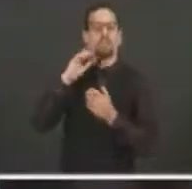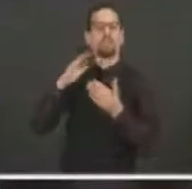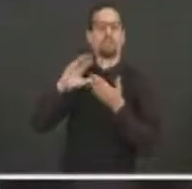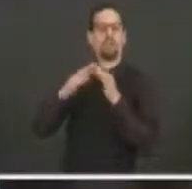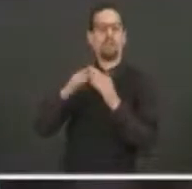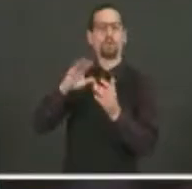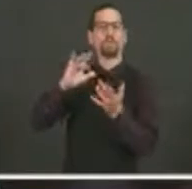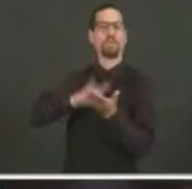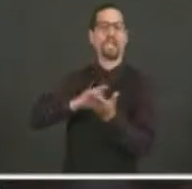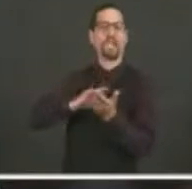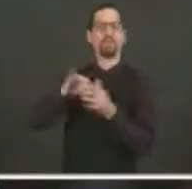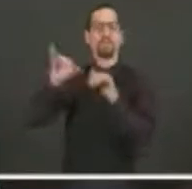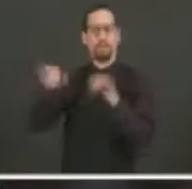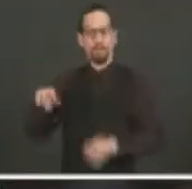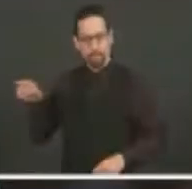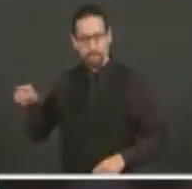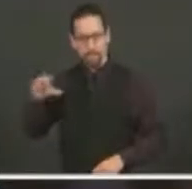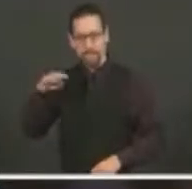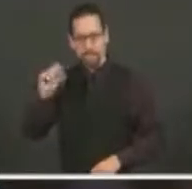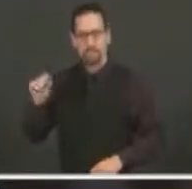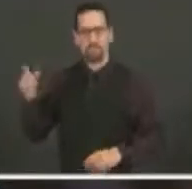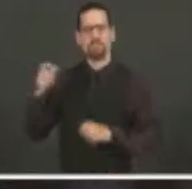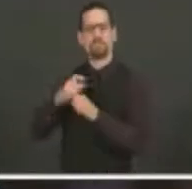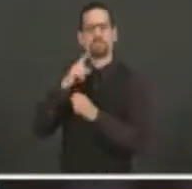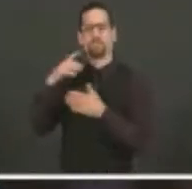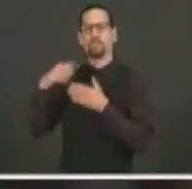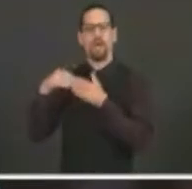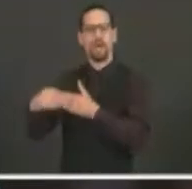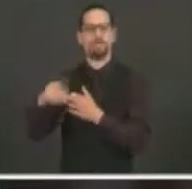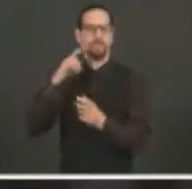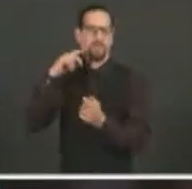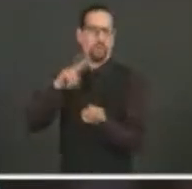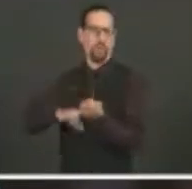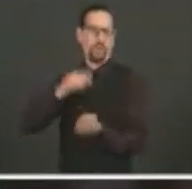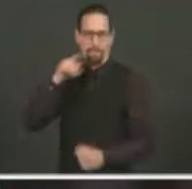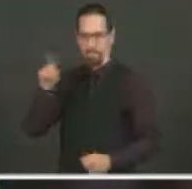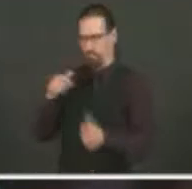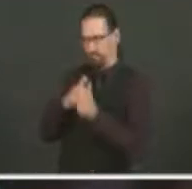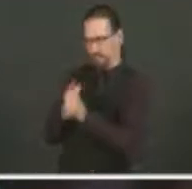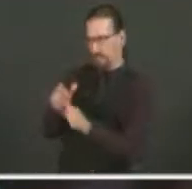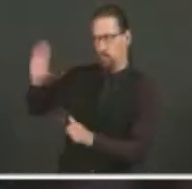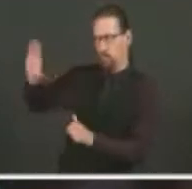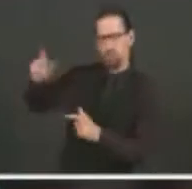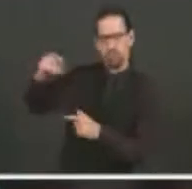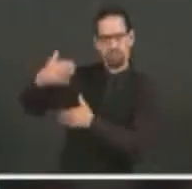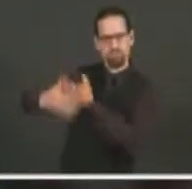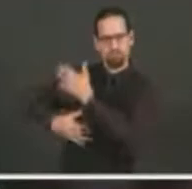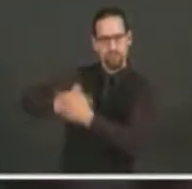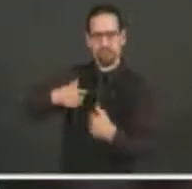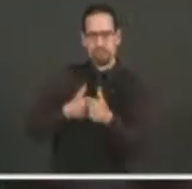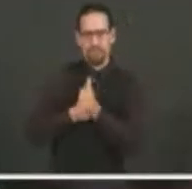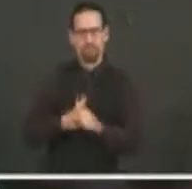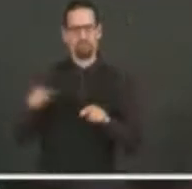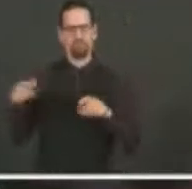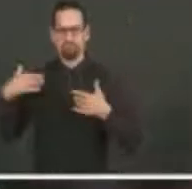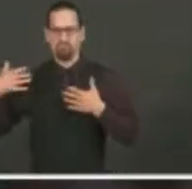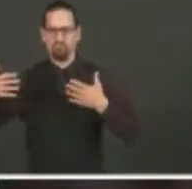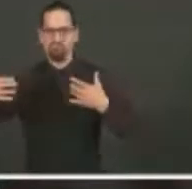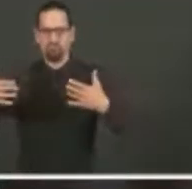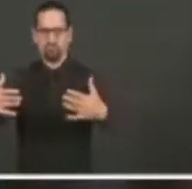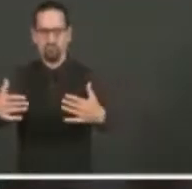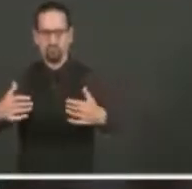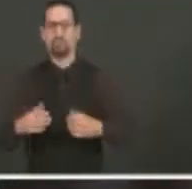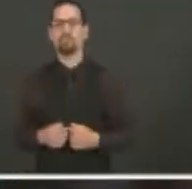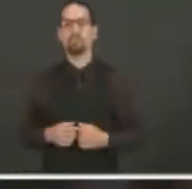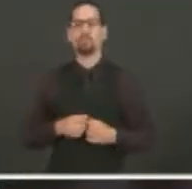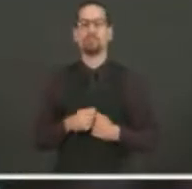and works with us in providing guidance to nursing homes. So we'll want to make sure that nursing homes and assisted living